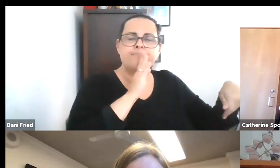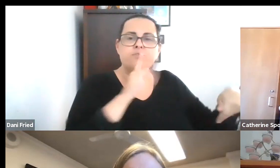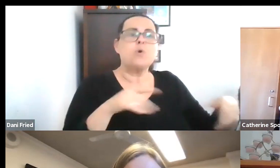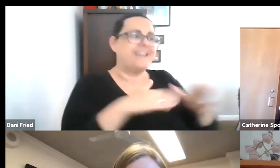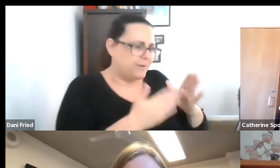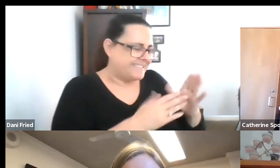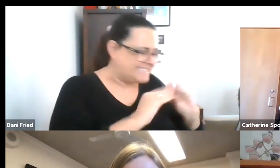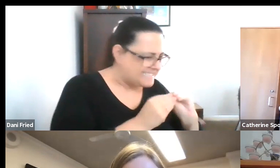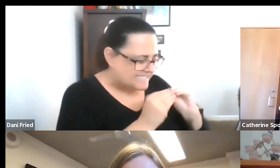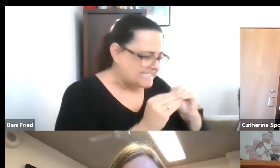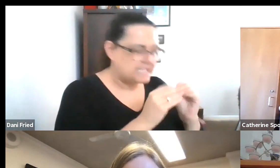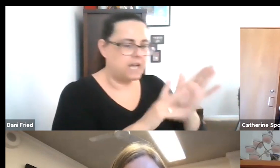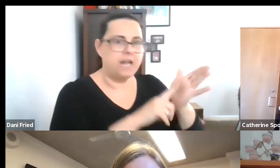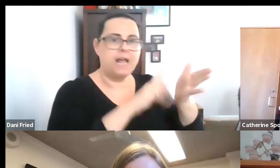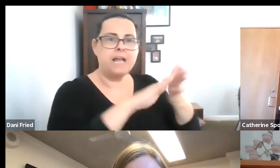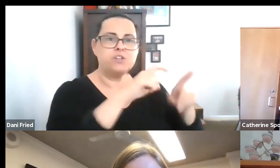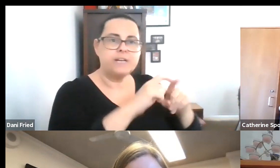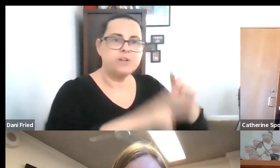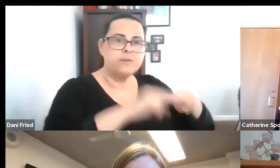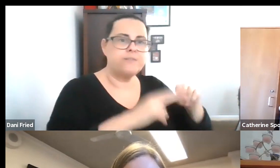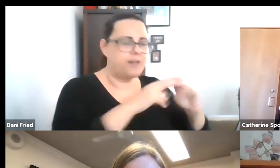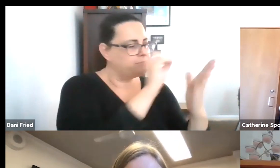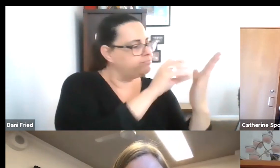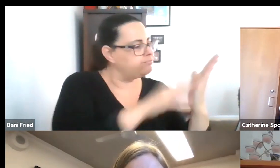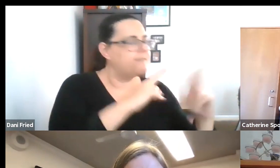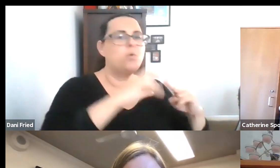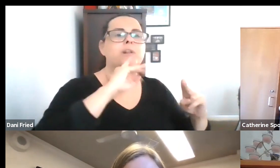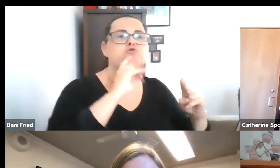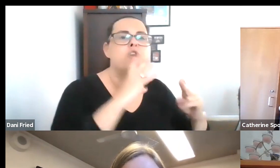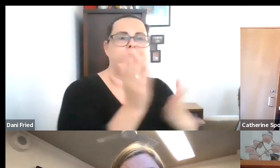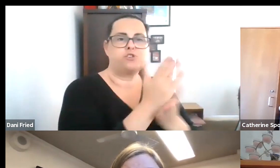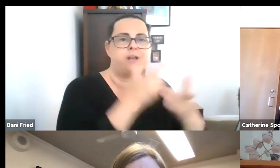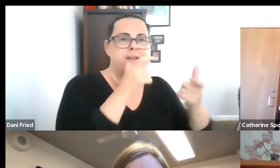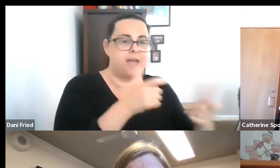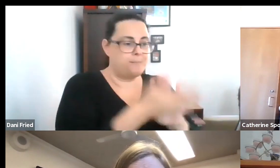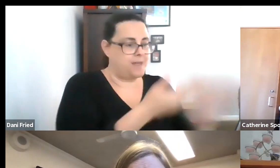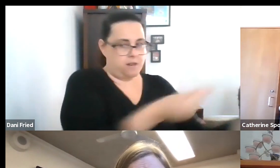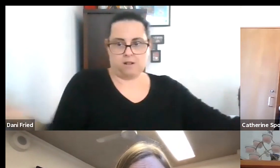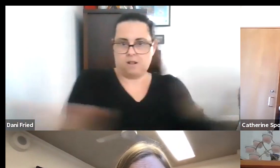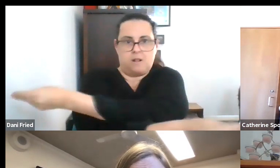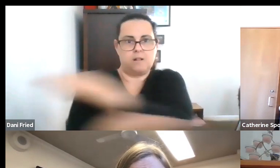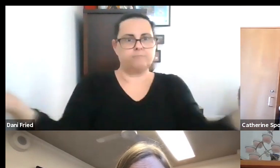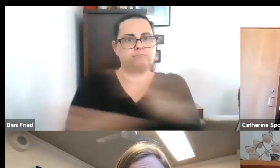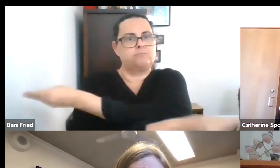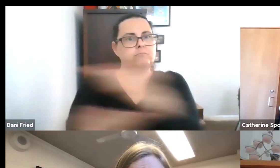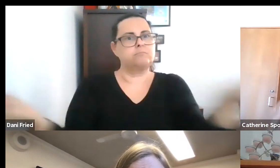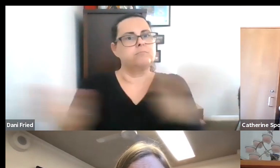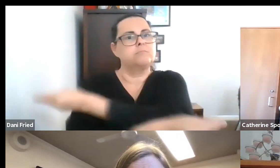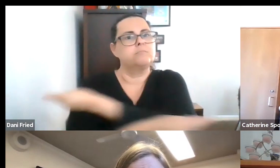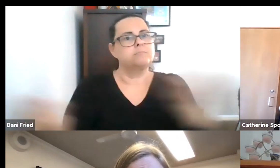LHDs to do, is we're developing templates for electronic shared care, which is held by the GP and shared with the mental health